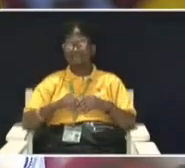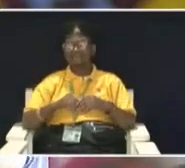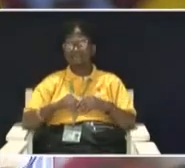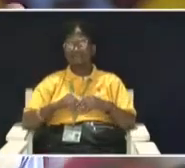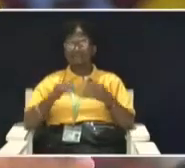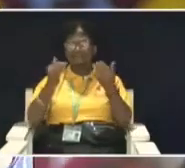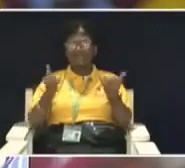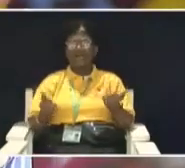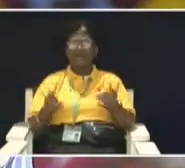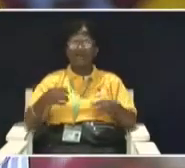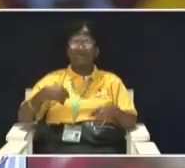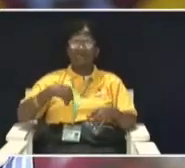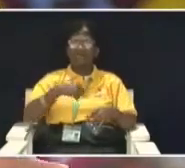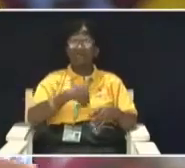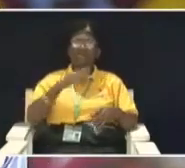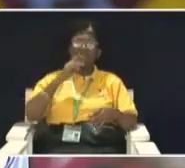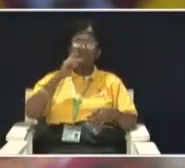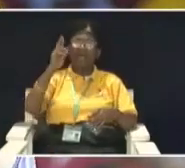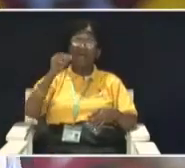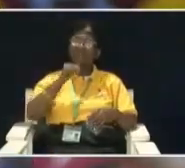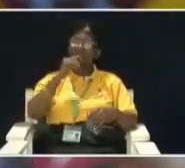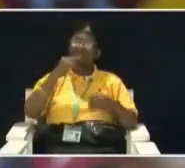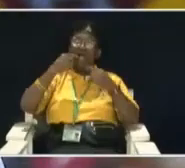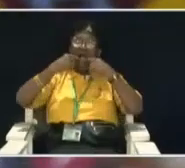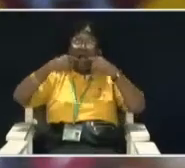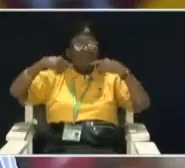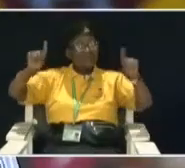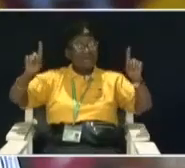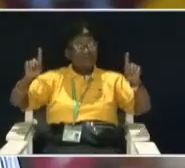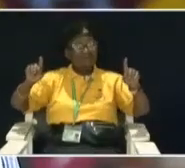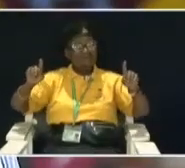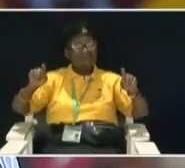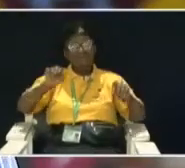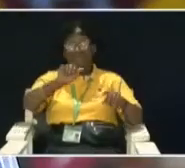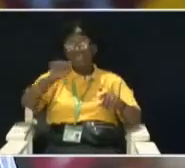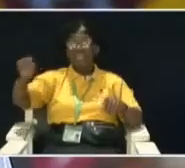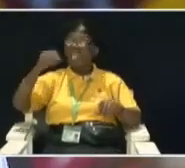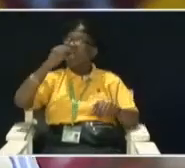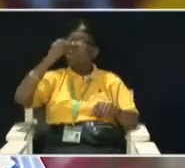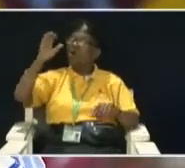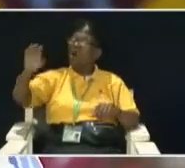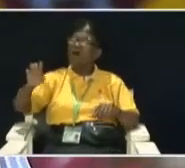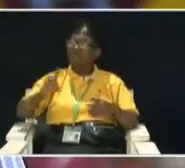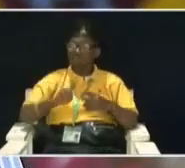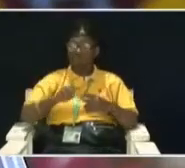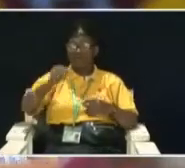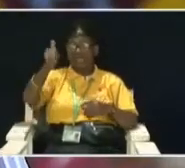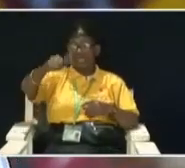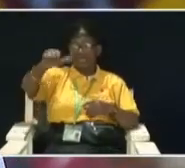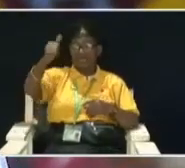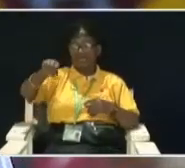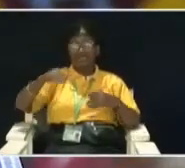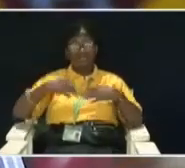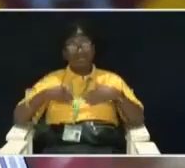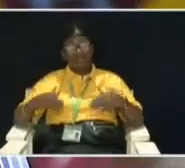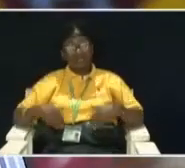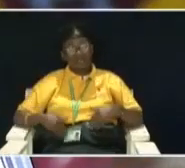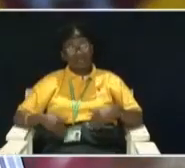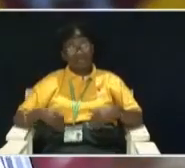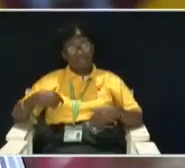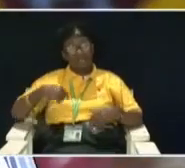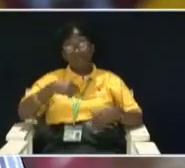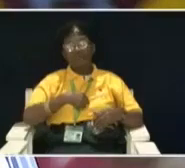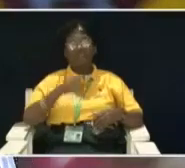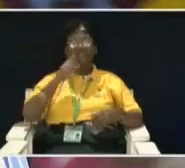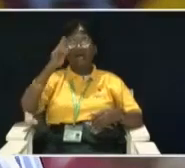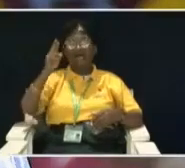Now, we are not pronouncing a curse on anybody. We are just simply saying what